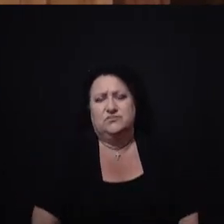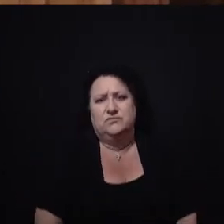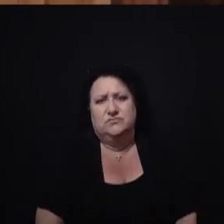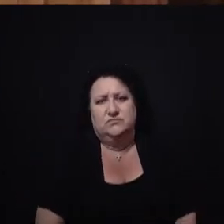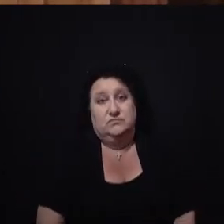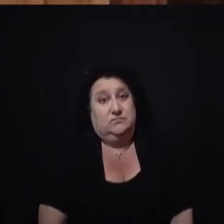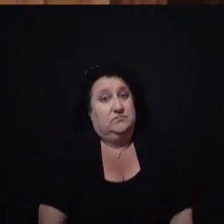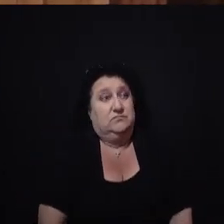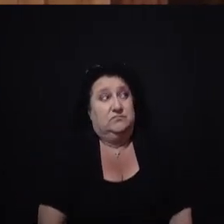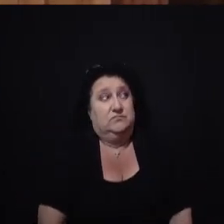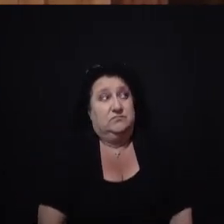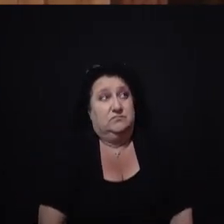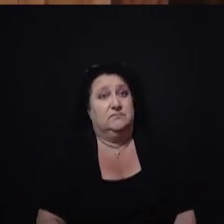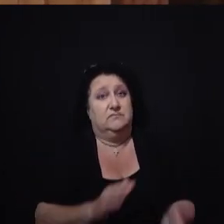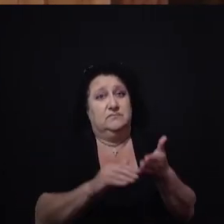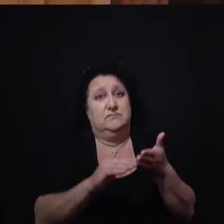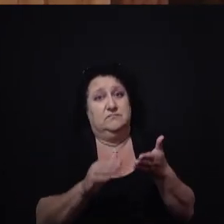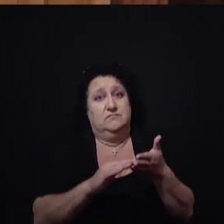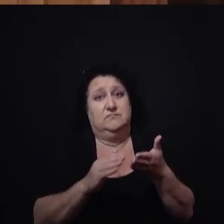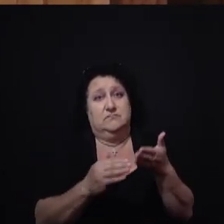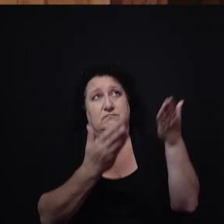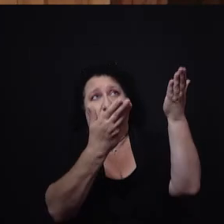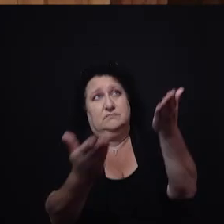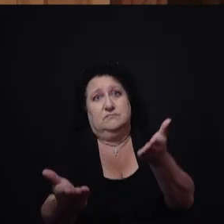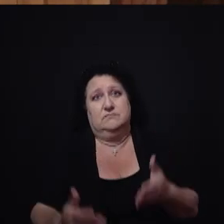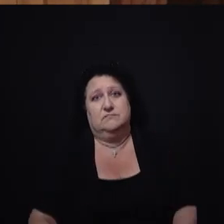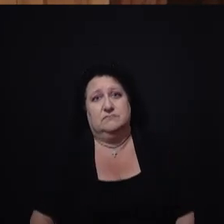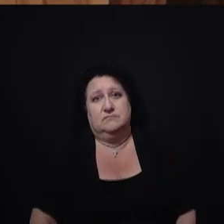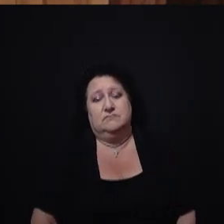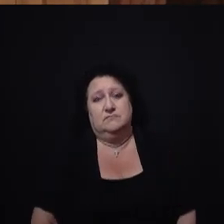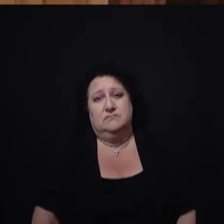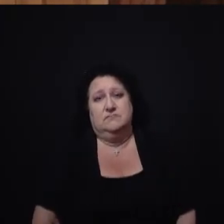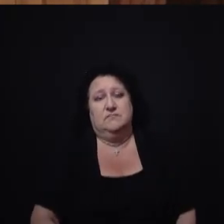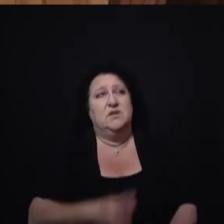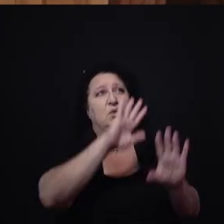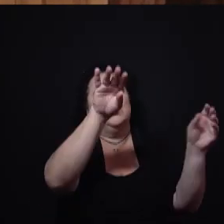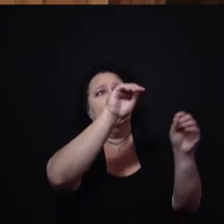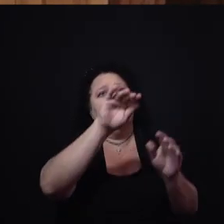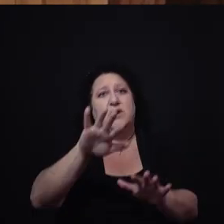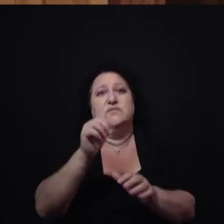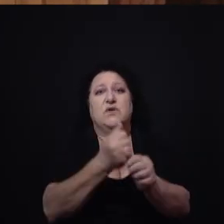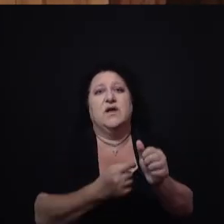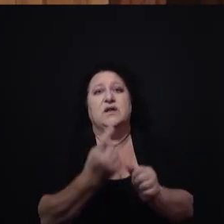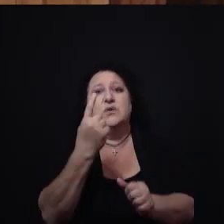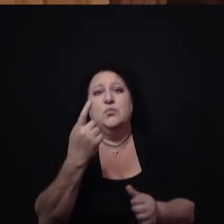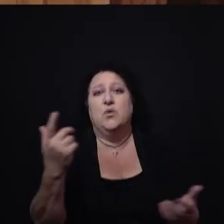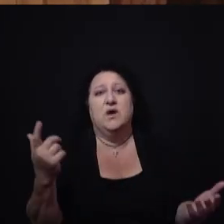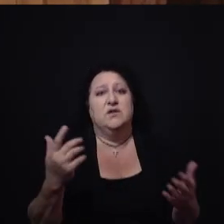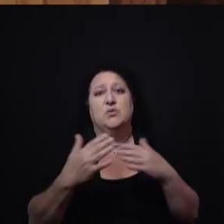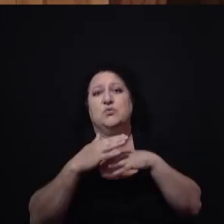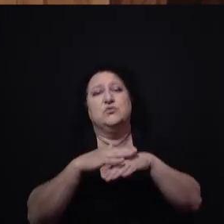there is forgiveness. There is grace abounding and overflowing for anyone who would call upon the name of the Lord.